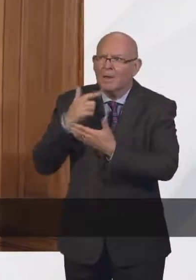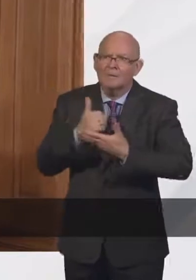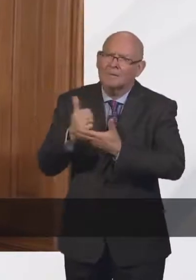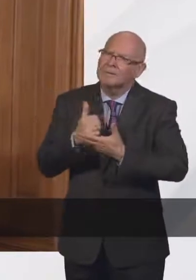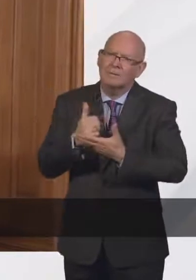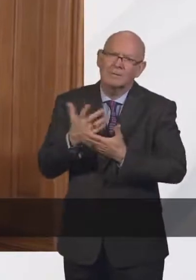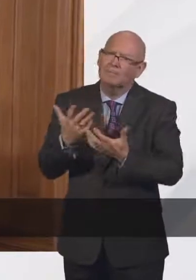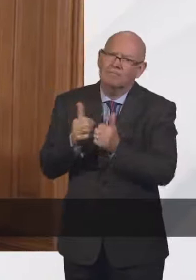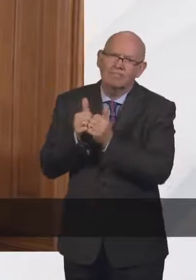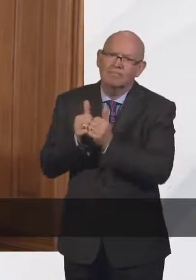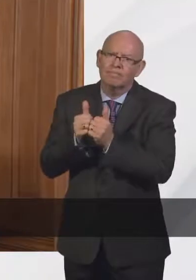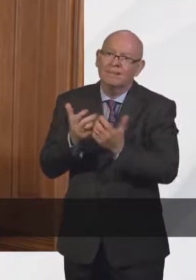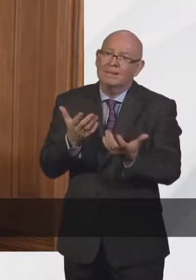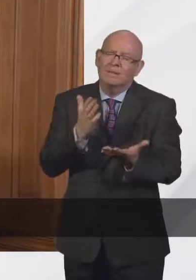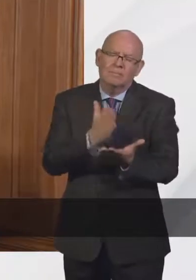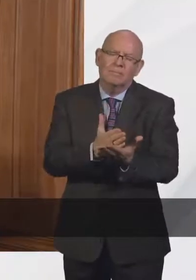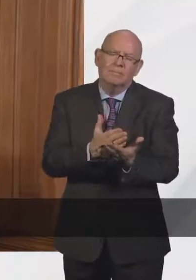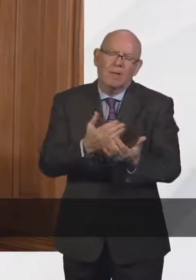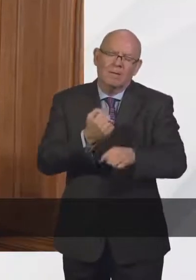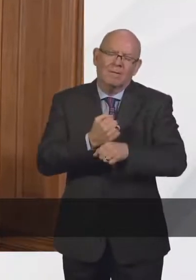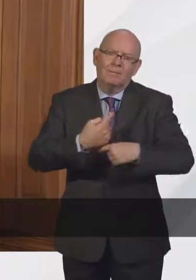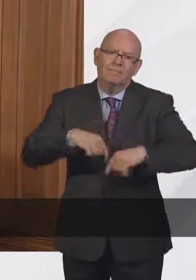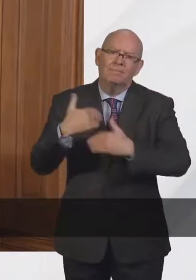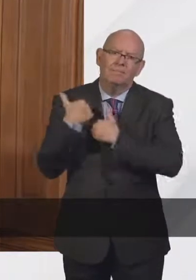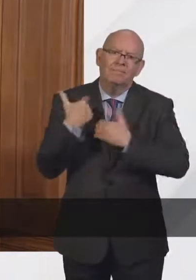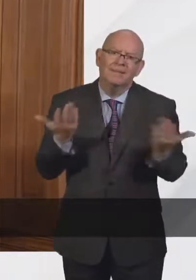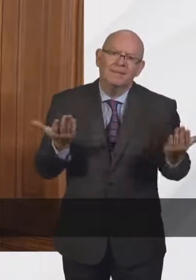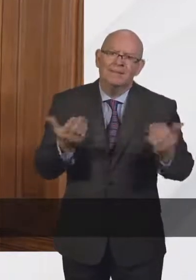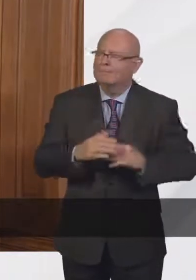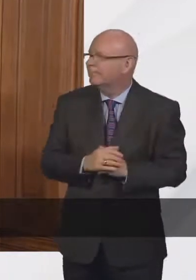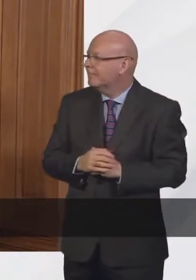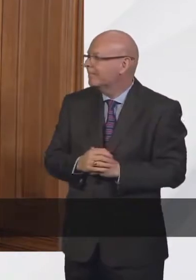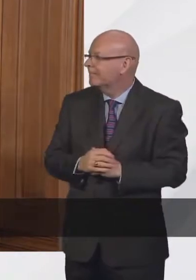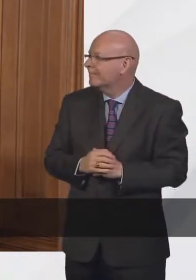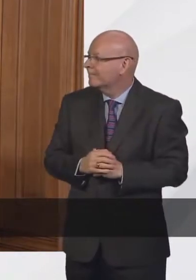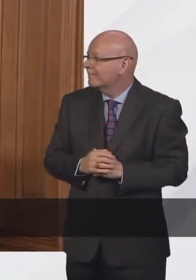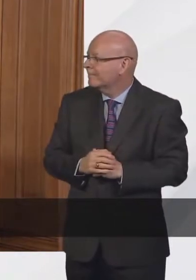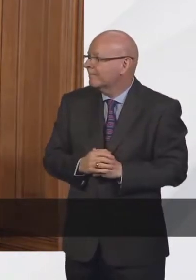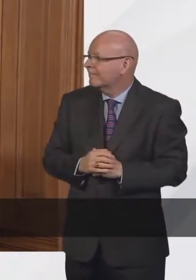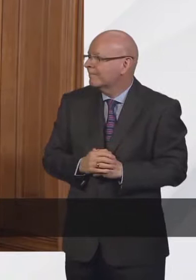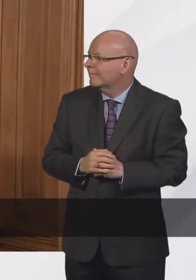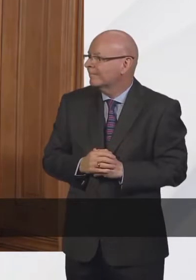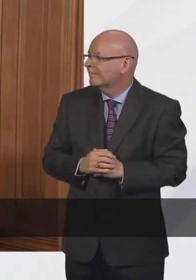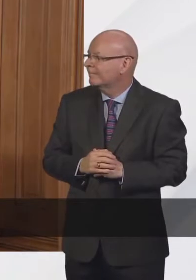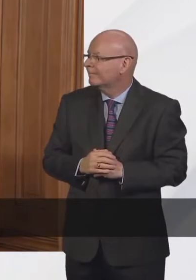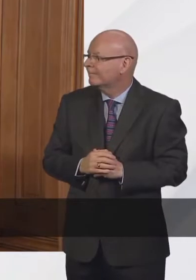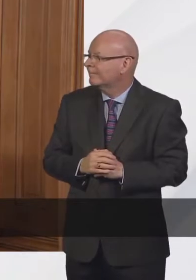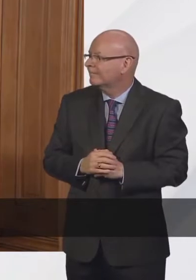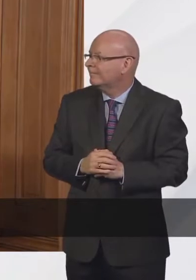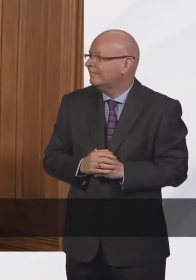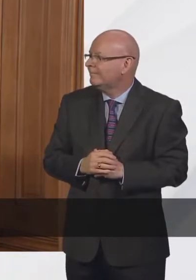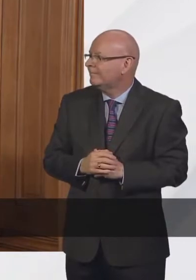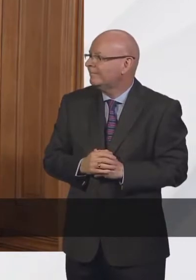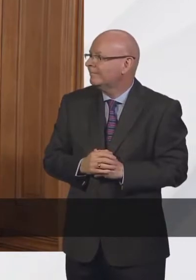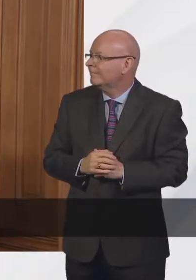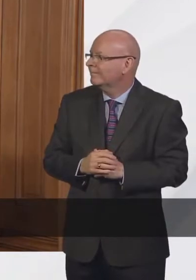in these press conferences where I've probably used rather more shorthand than I ideally would do. But as the Prime Minister made clear, the advice to stay at 2